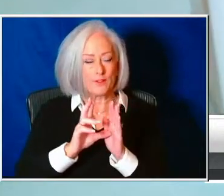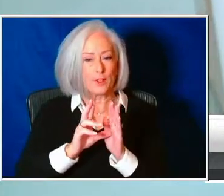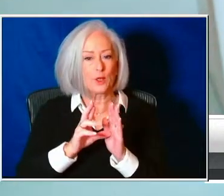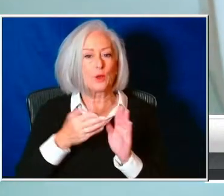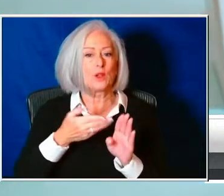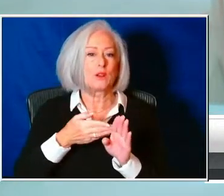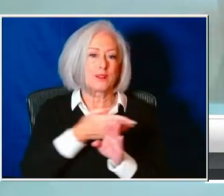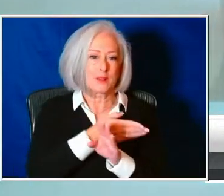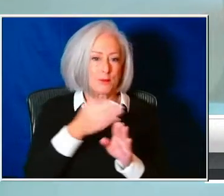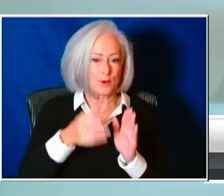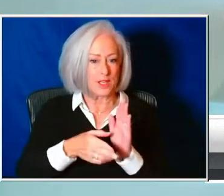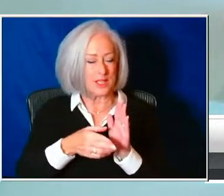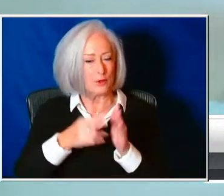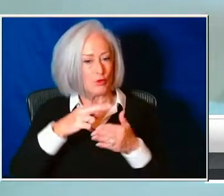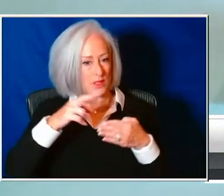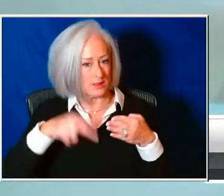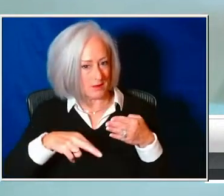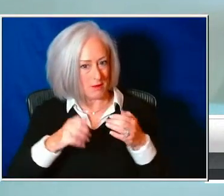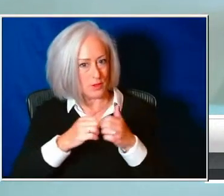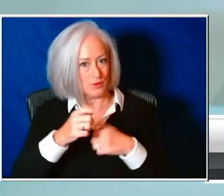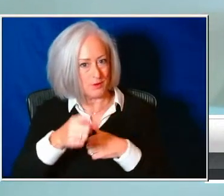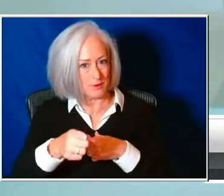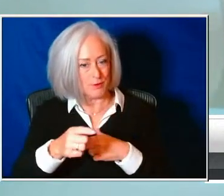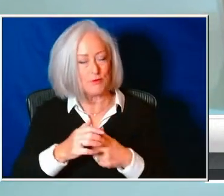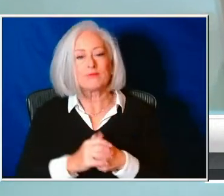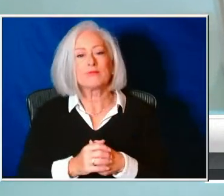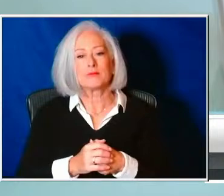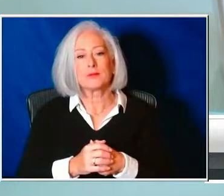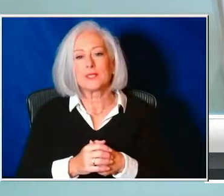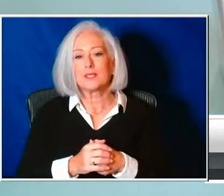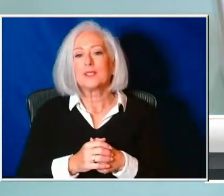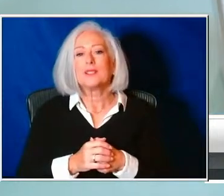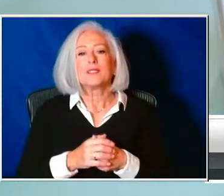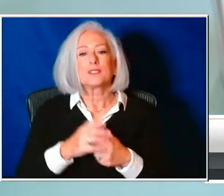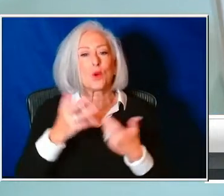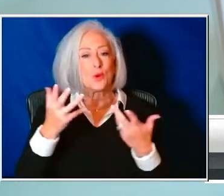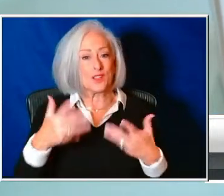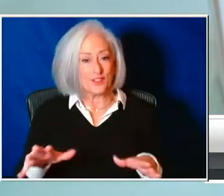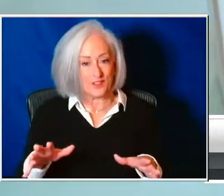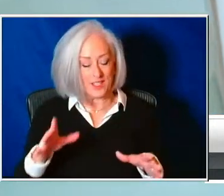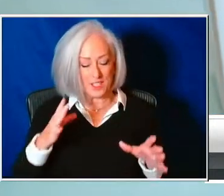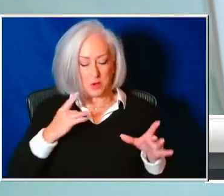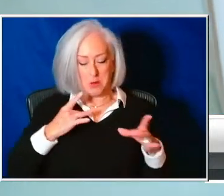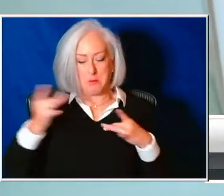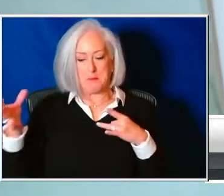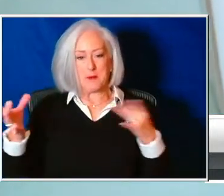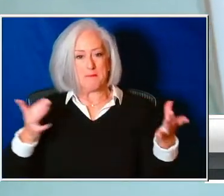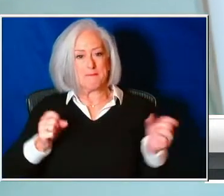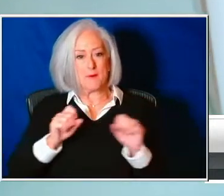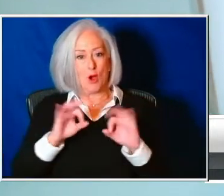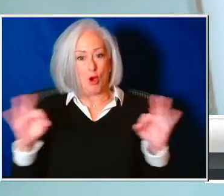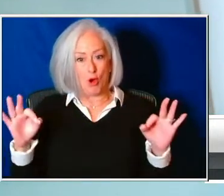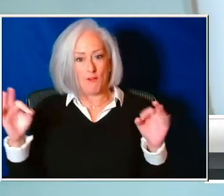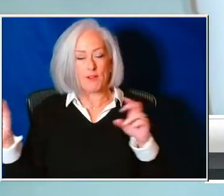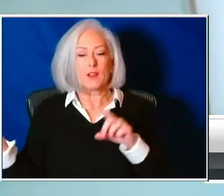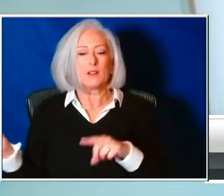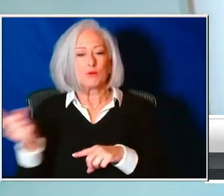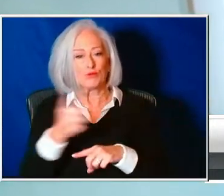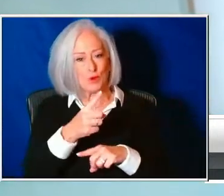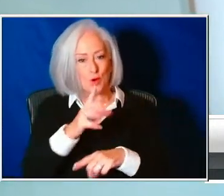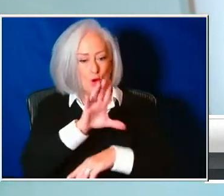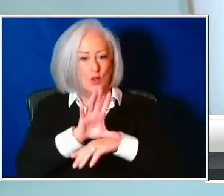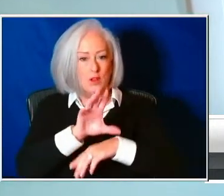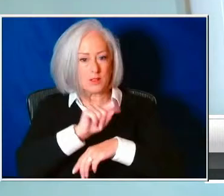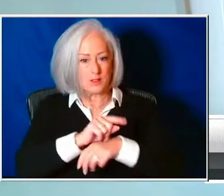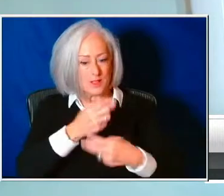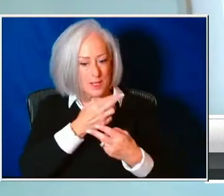you. So as soon as we're done, we'll just get you put back together. You'll go to the consult room with her, and she'll give you a preliminary idea of kind of